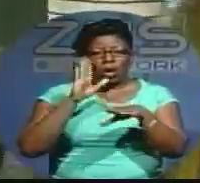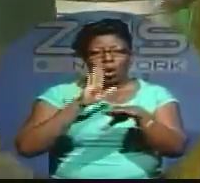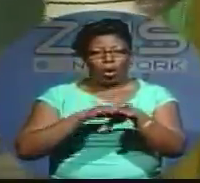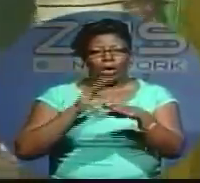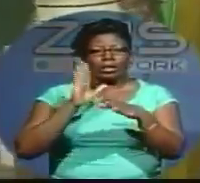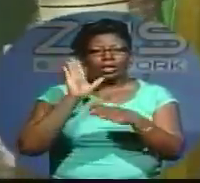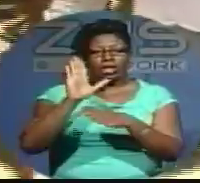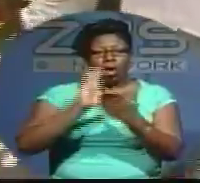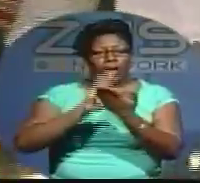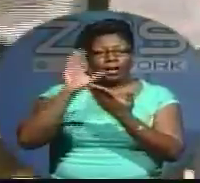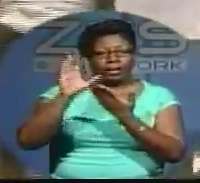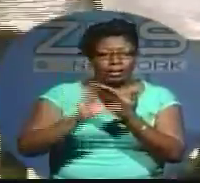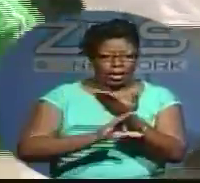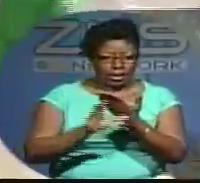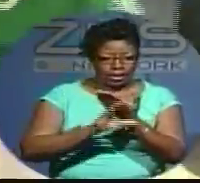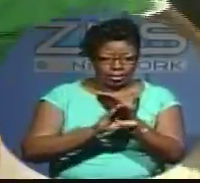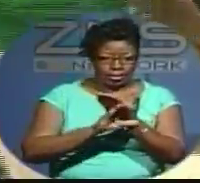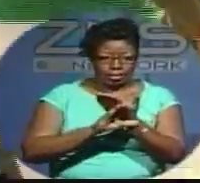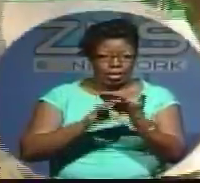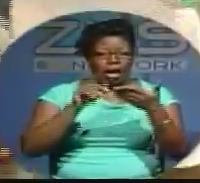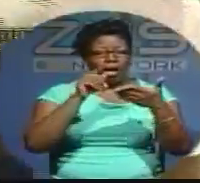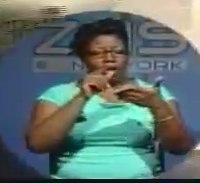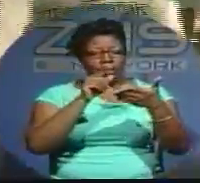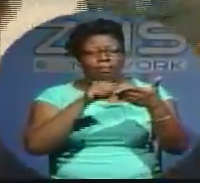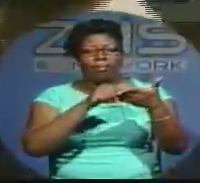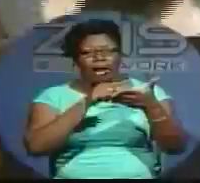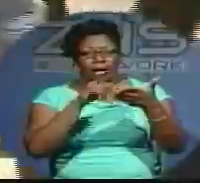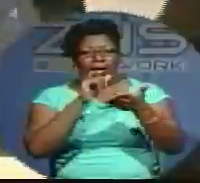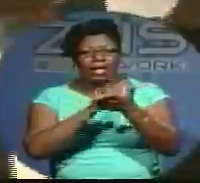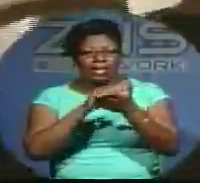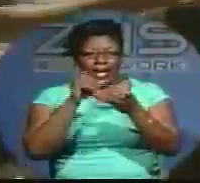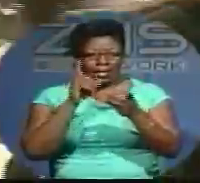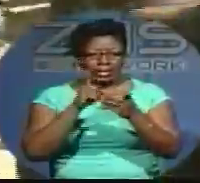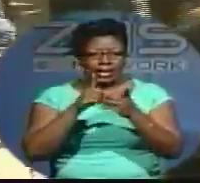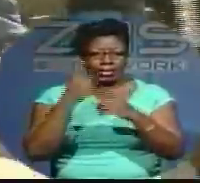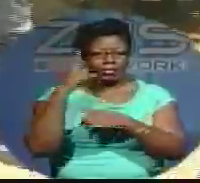Fresh Creek in 2013. Janaea Noel Ferguson, ZNS News.